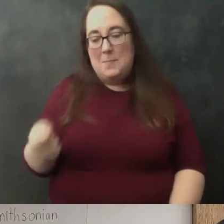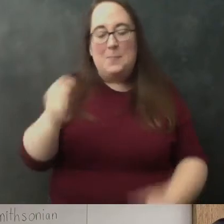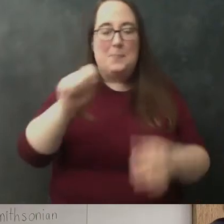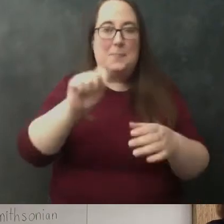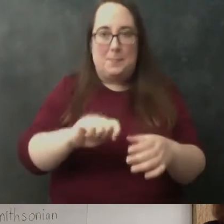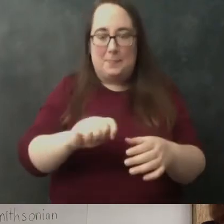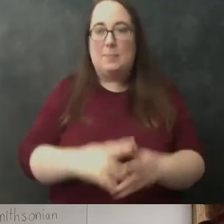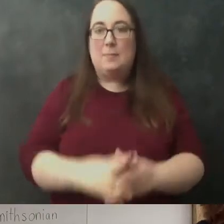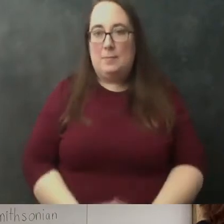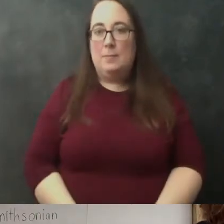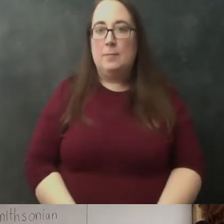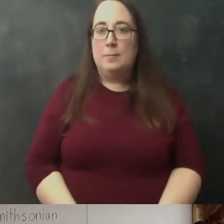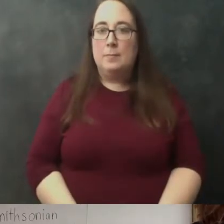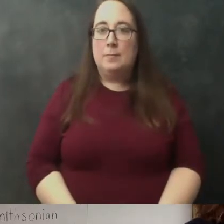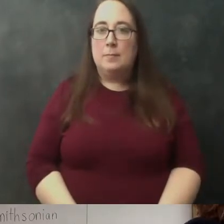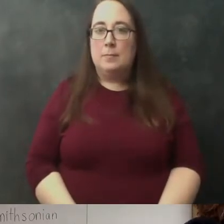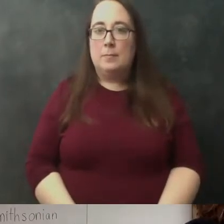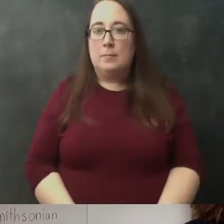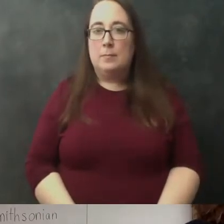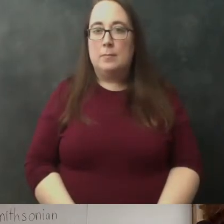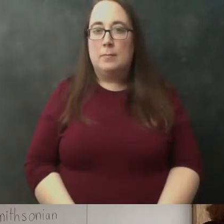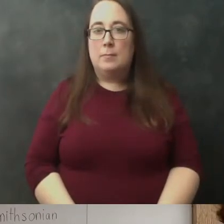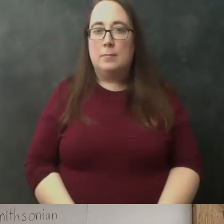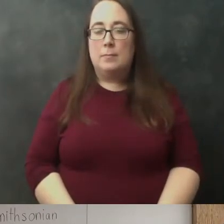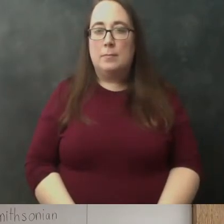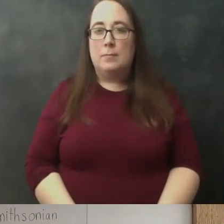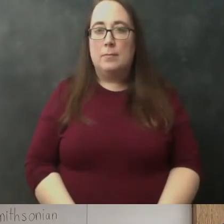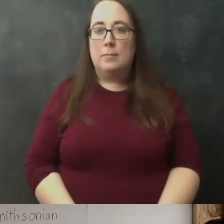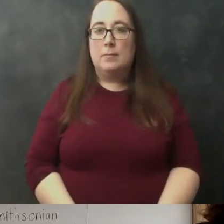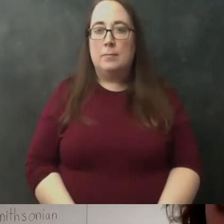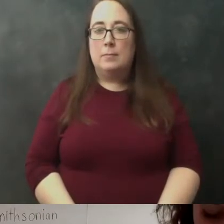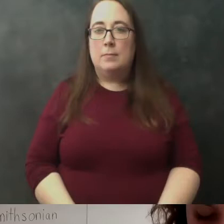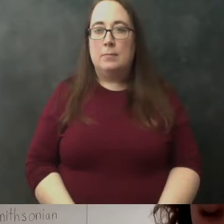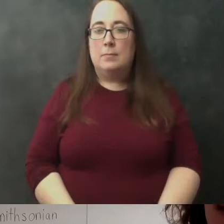Okay, so the bag.